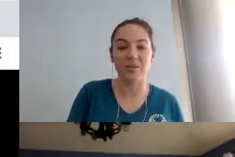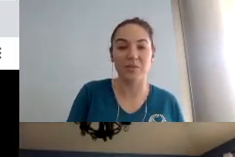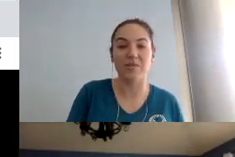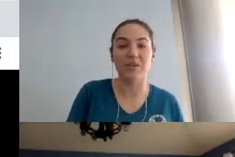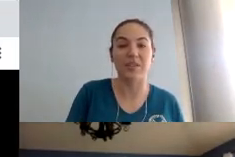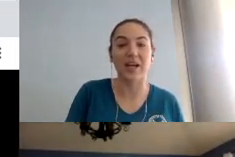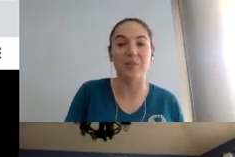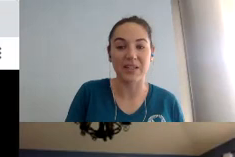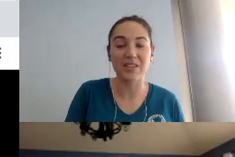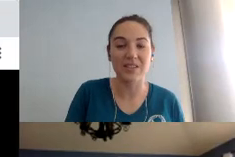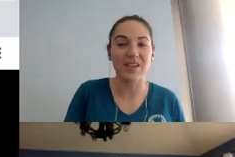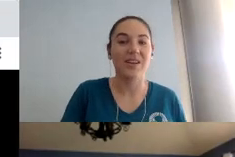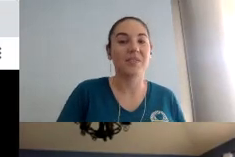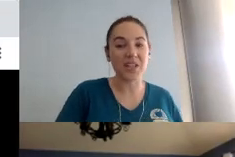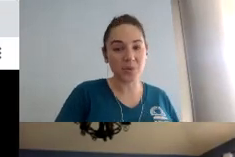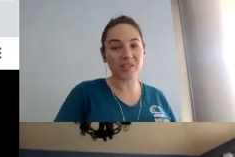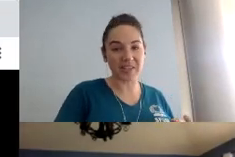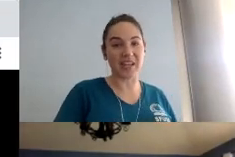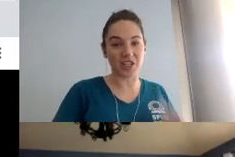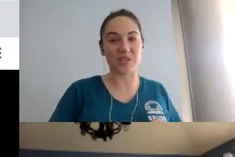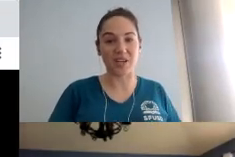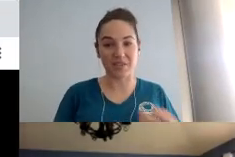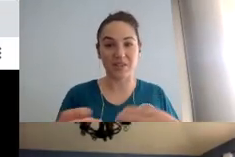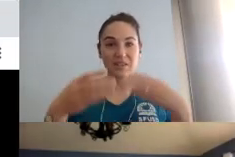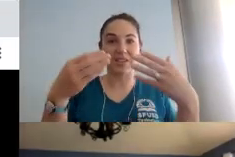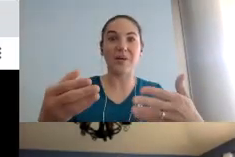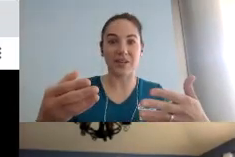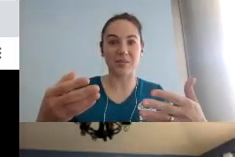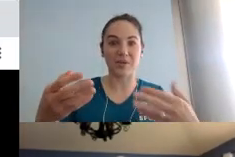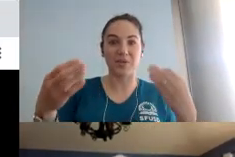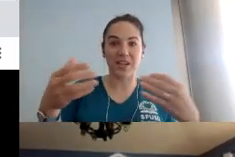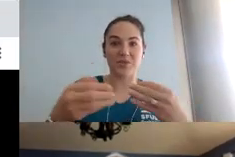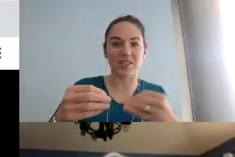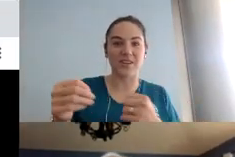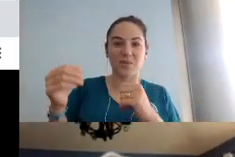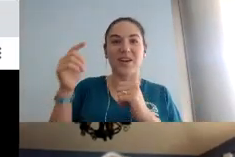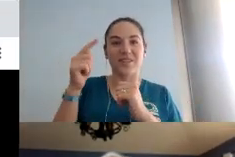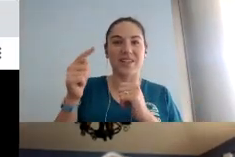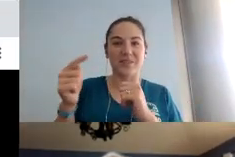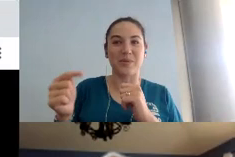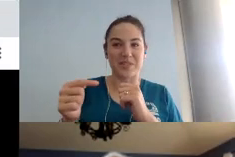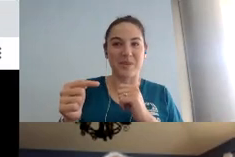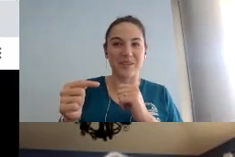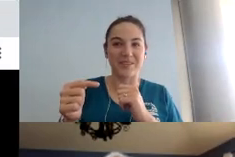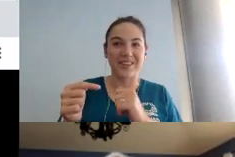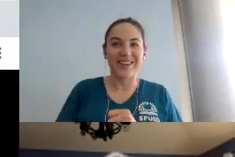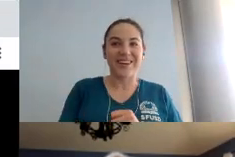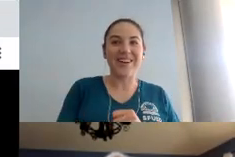person, those 3 vertical dot buttons. That's where you're going to find that extra stuff. So like the topics, remember those extra things were under that snow